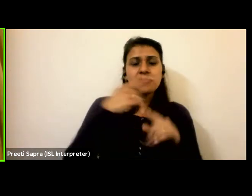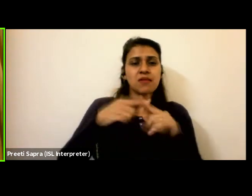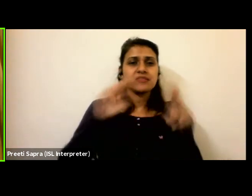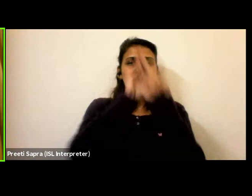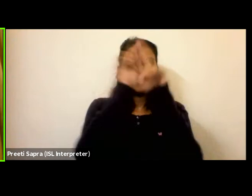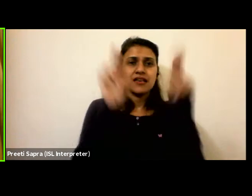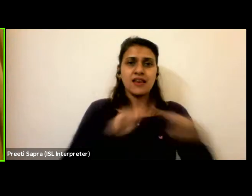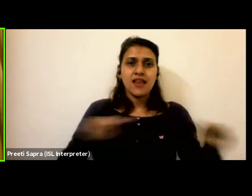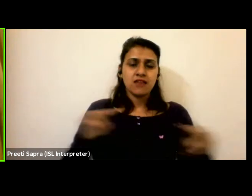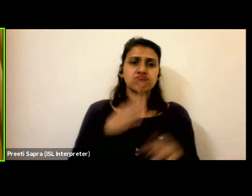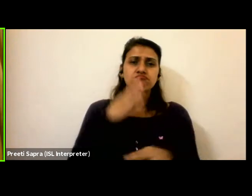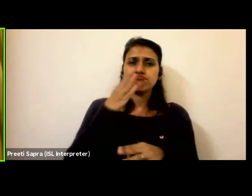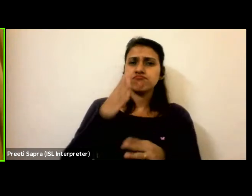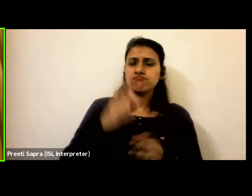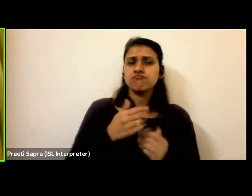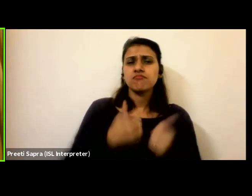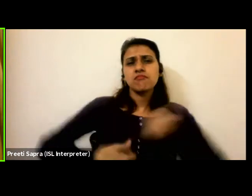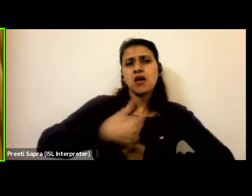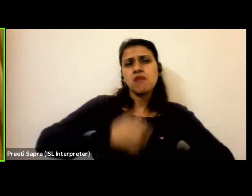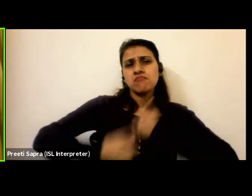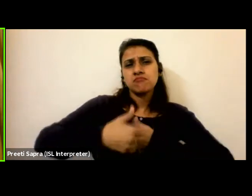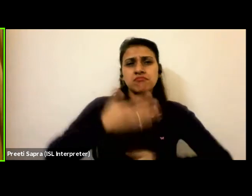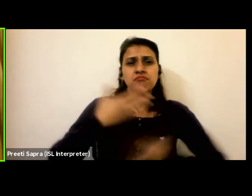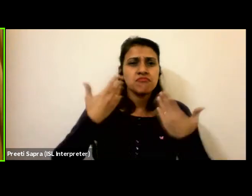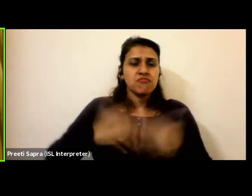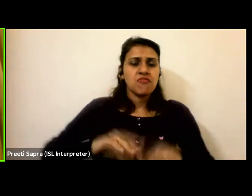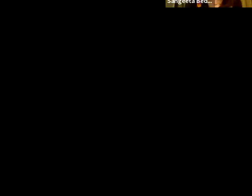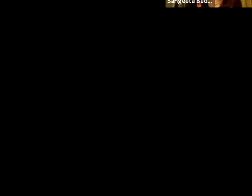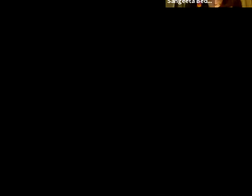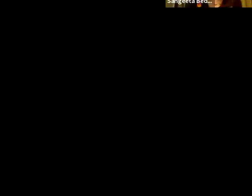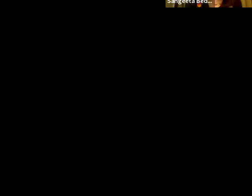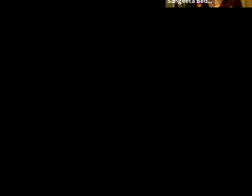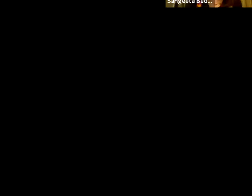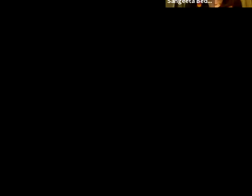levels. Ladies and gentlemen, Ammu Mohan.